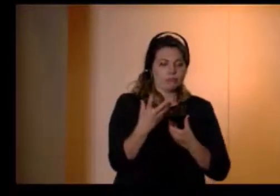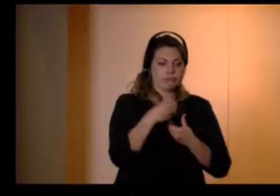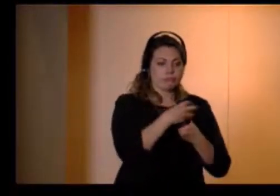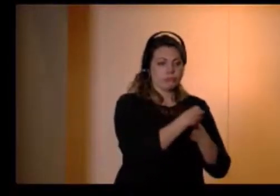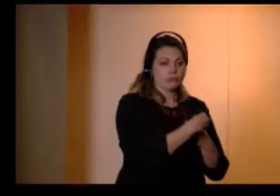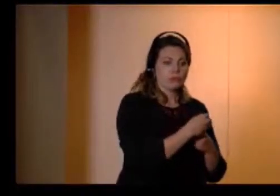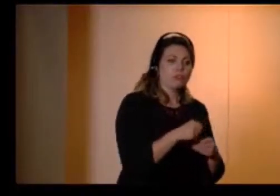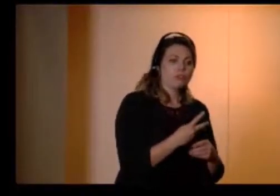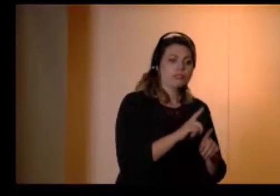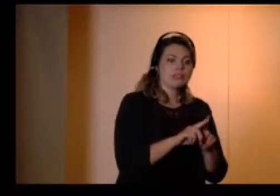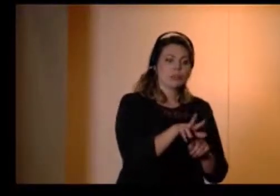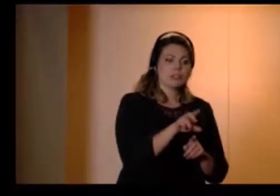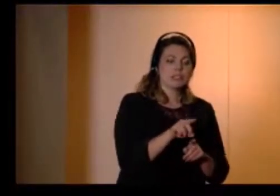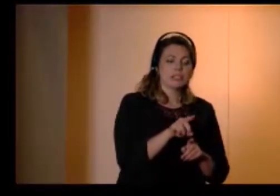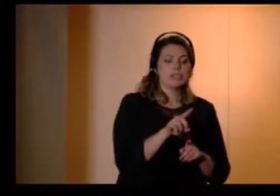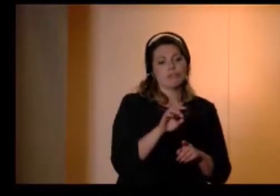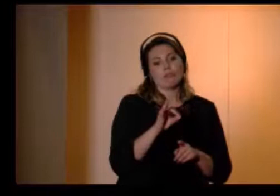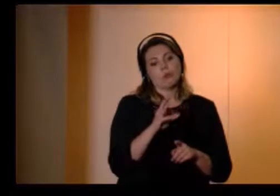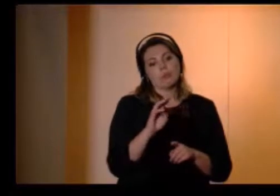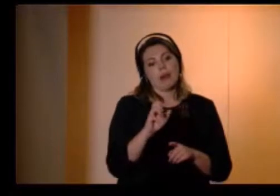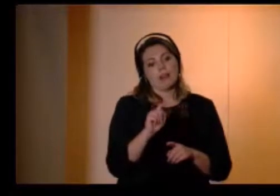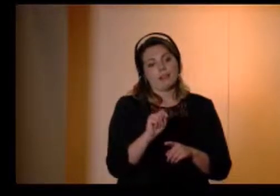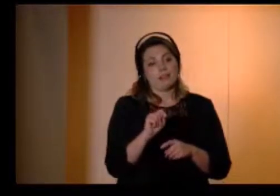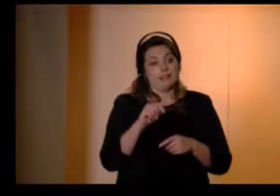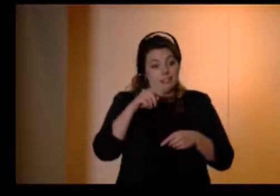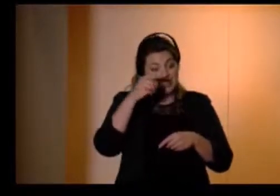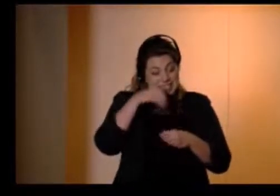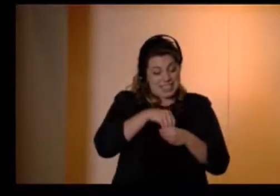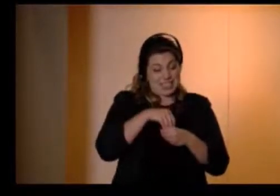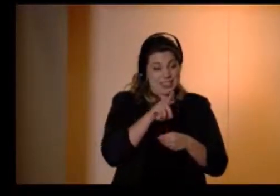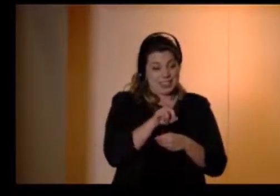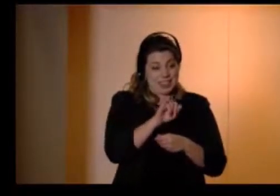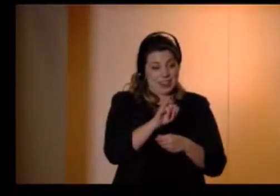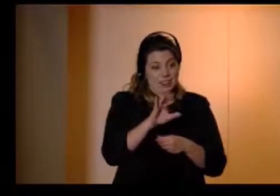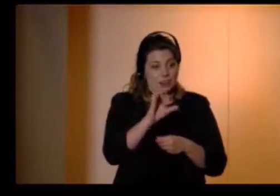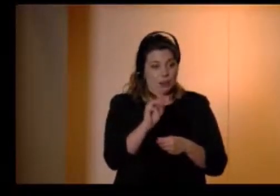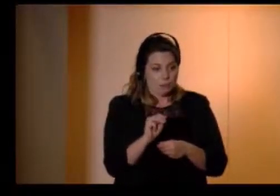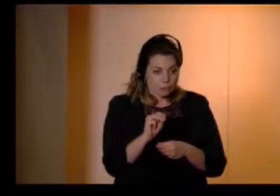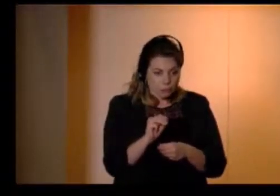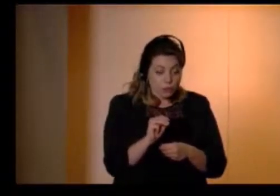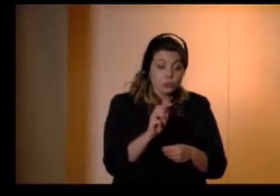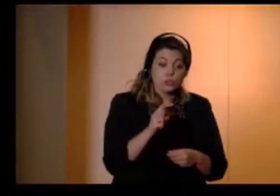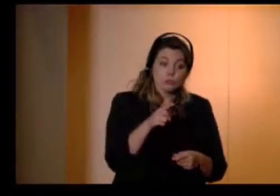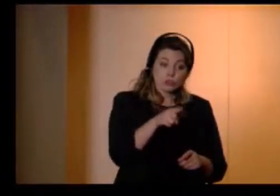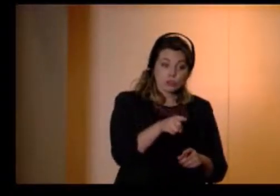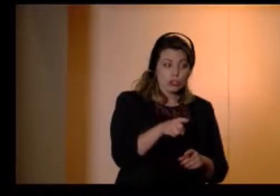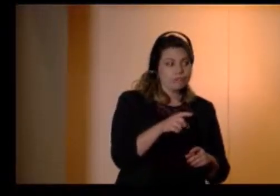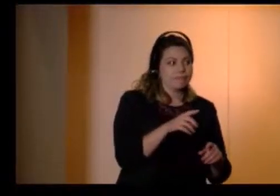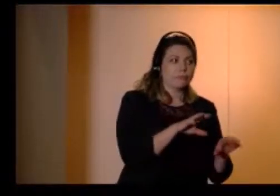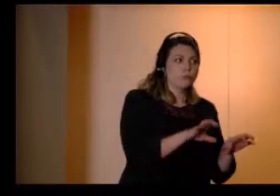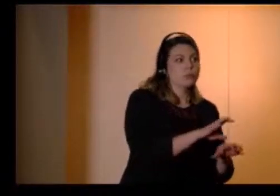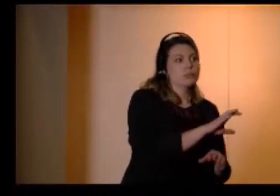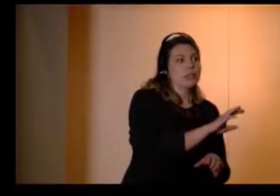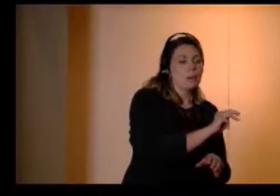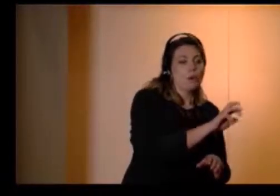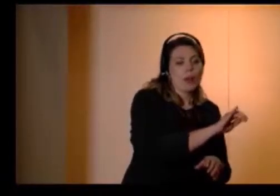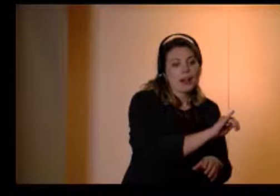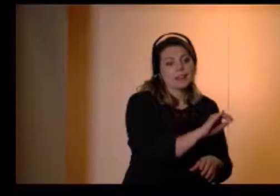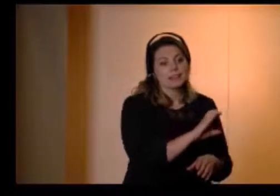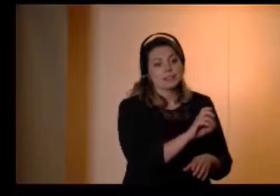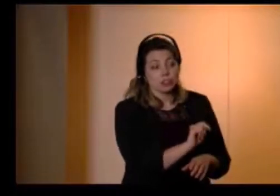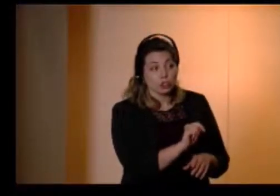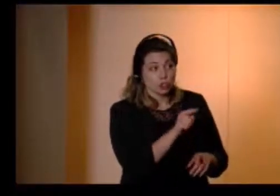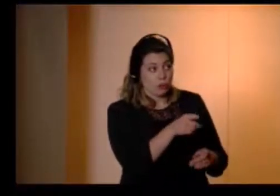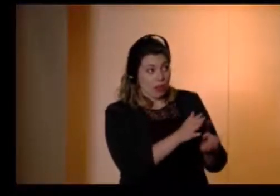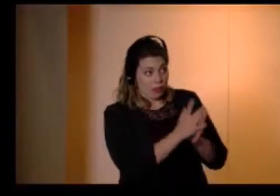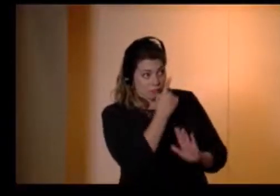file formats into the DICOM, so that when you go to if you get an MRI or a CT and you ask for the CD